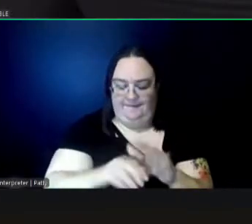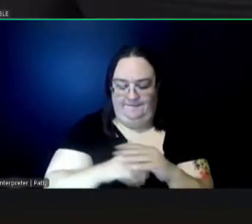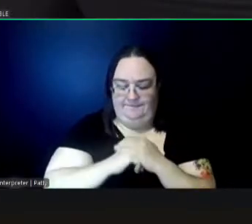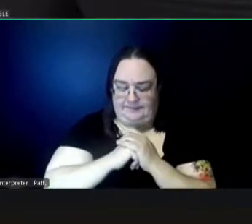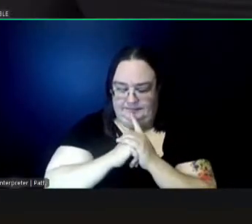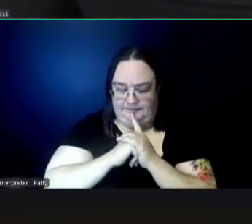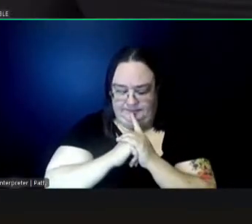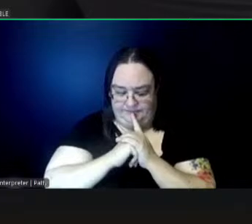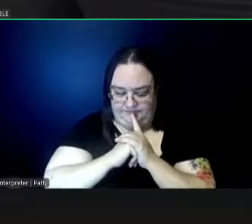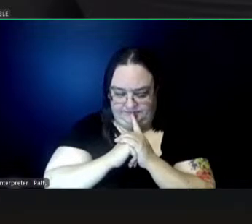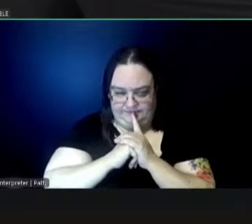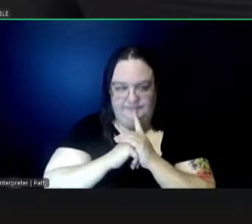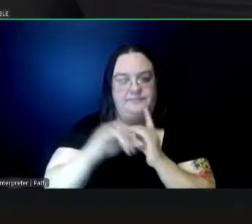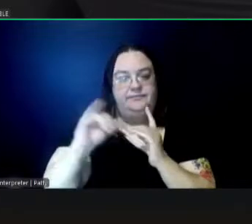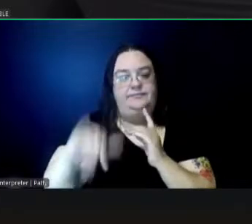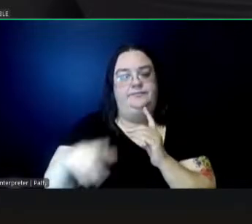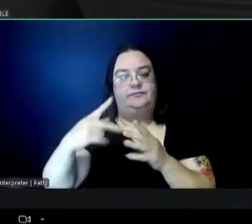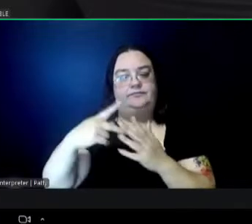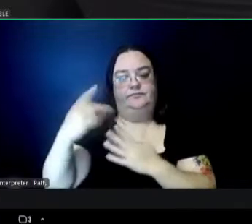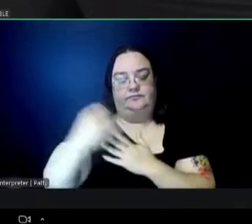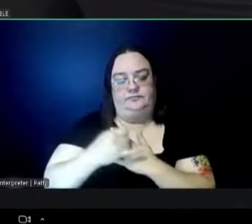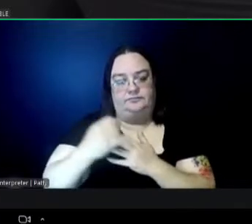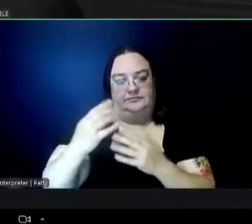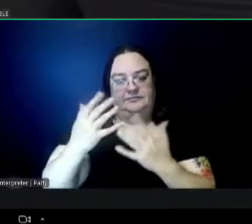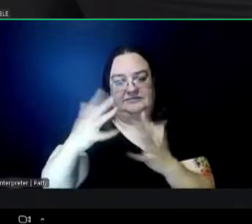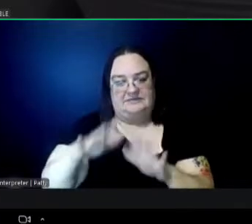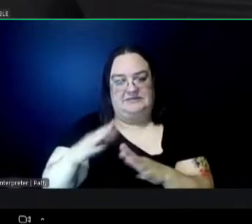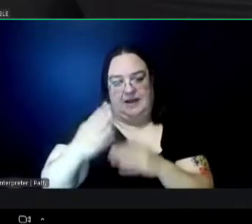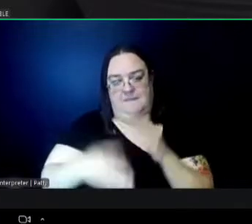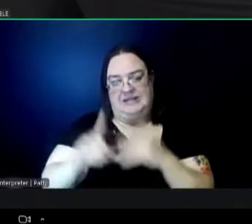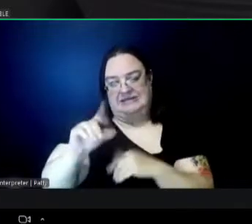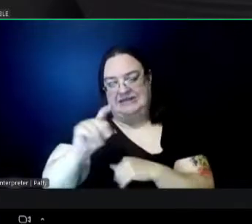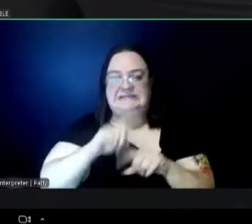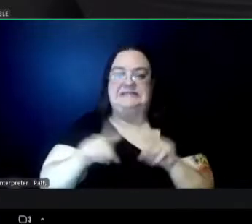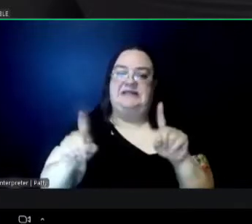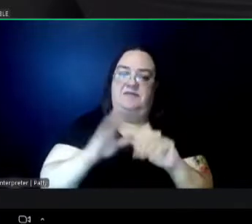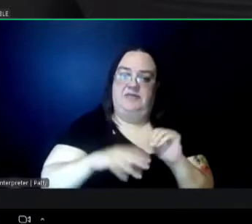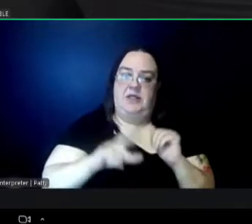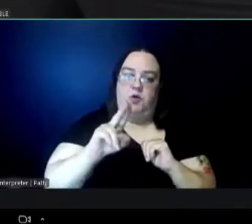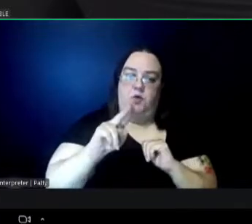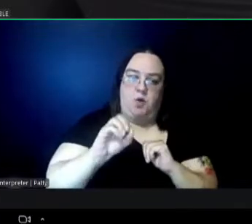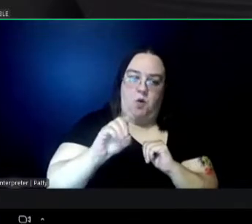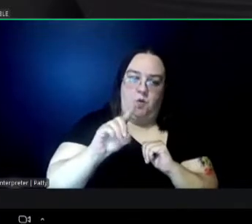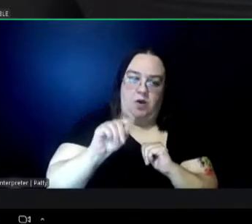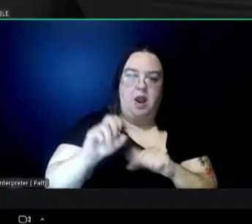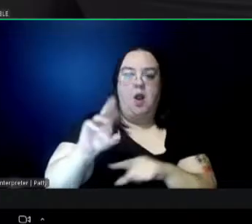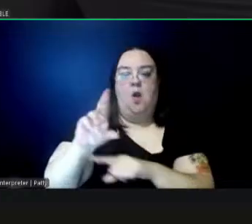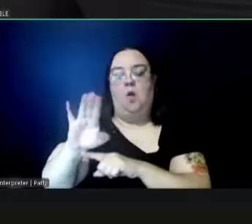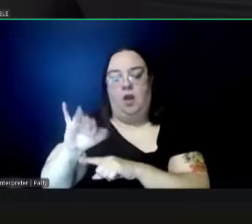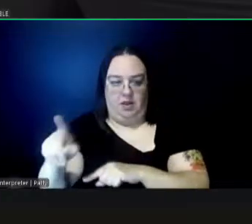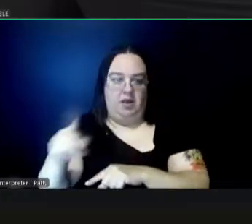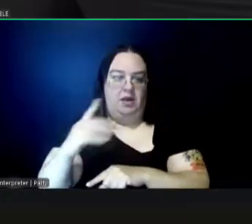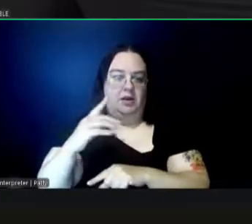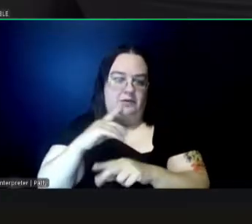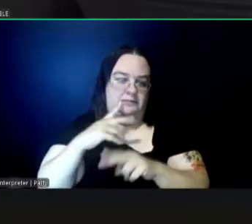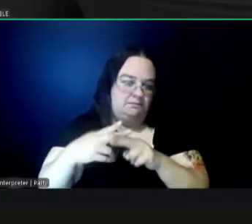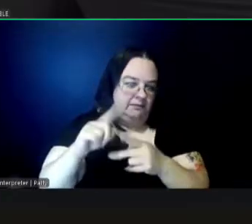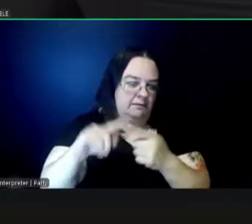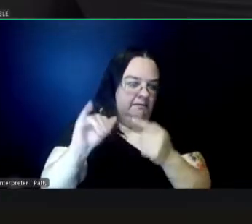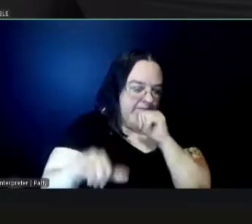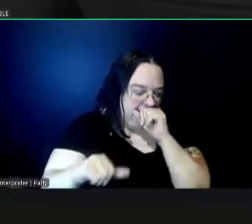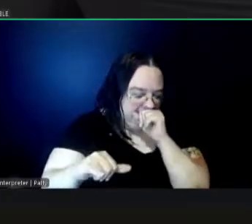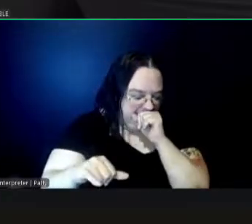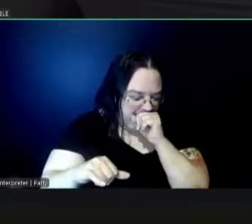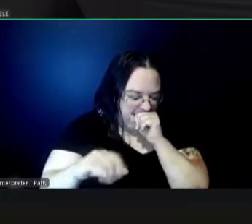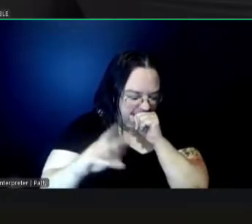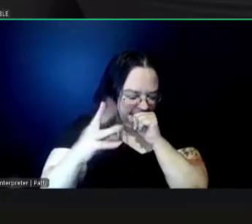project completion date is different than the UNO date, and I know, Robin, you had made mention to that. When will we